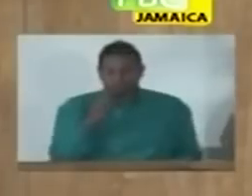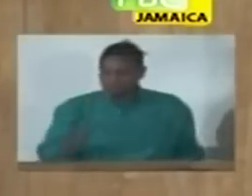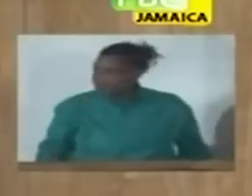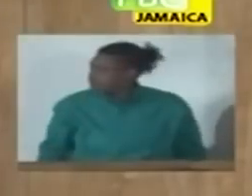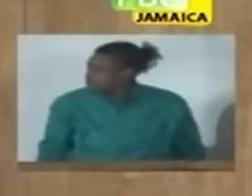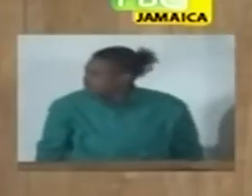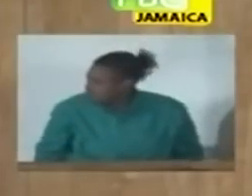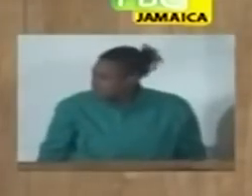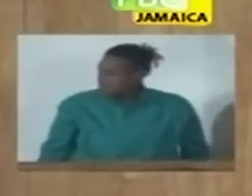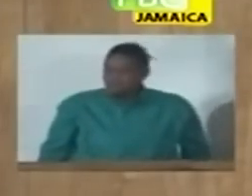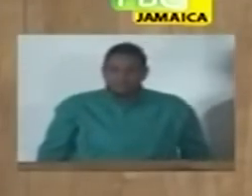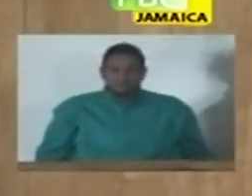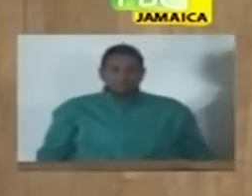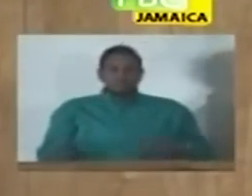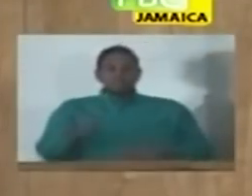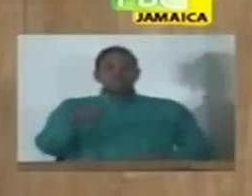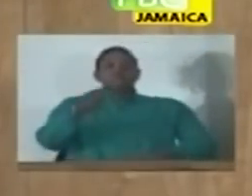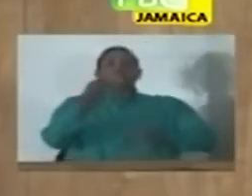this is replacing the